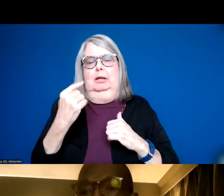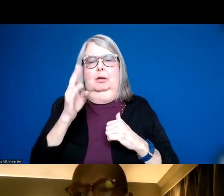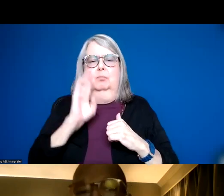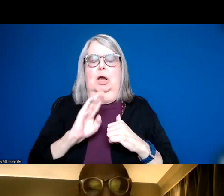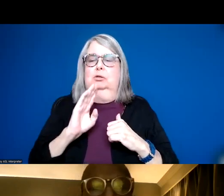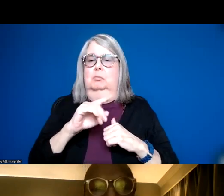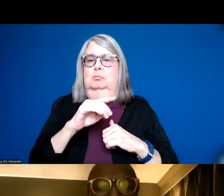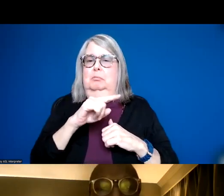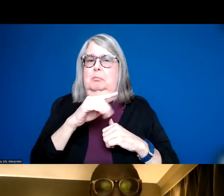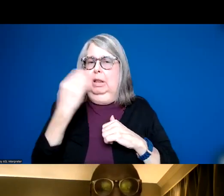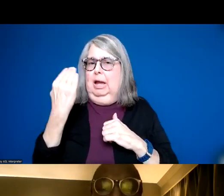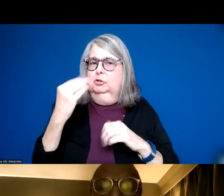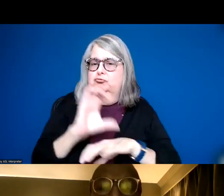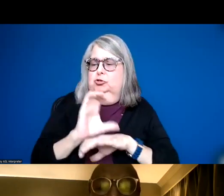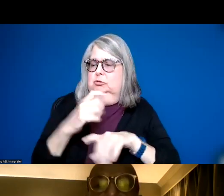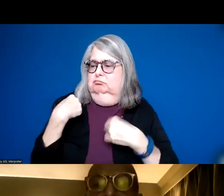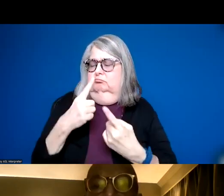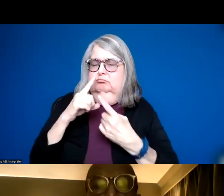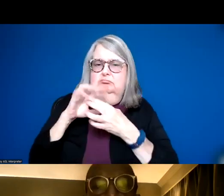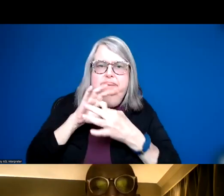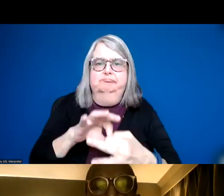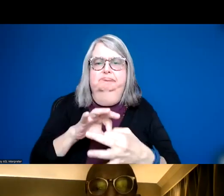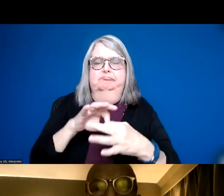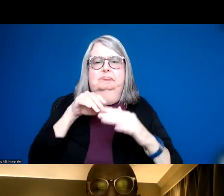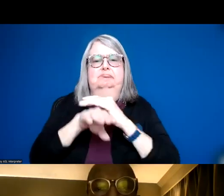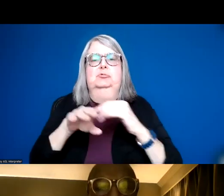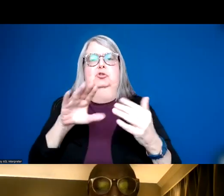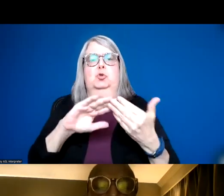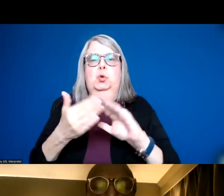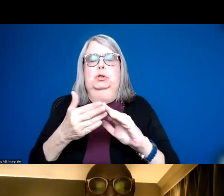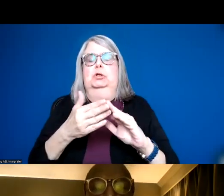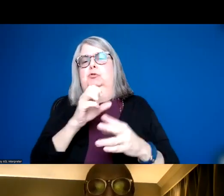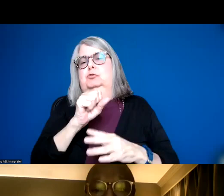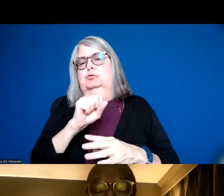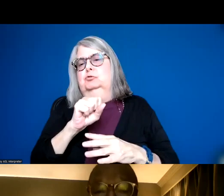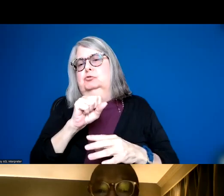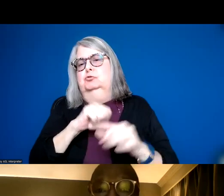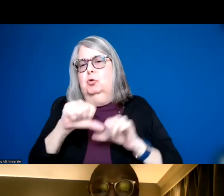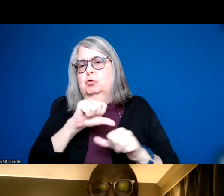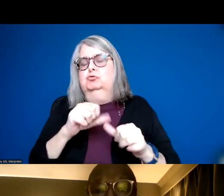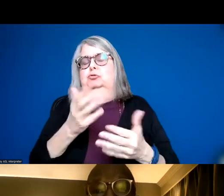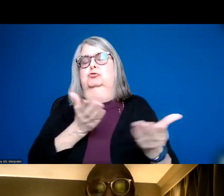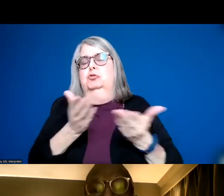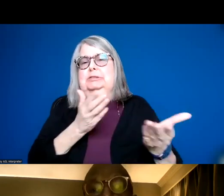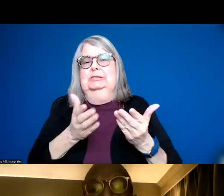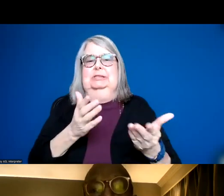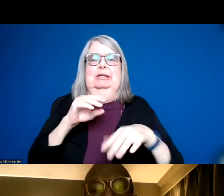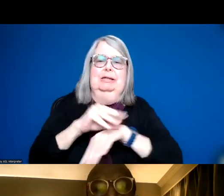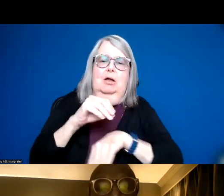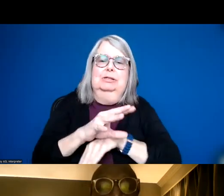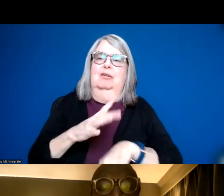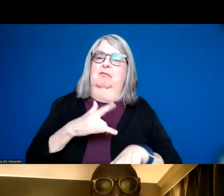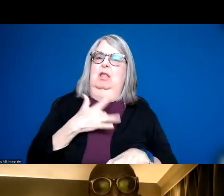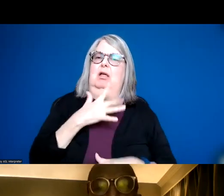the gateway to the Black community. It's been our access to social services, to family counseling, and a sense of belonging. And according to